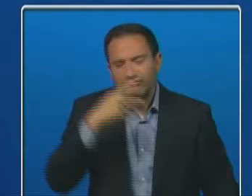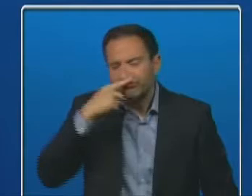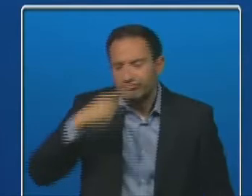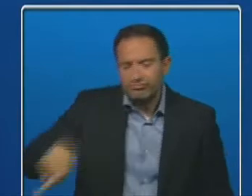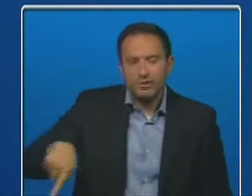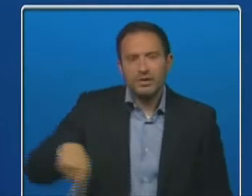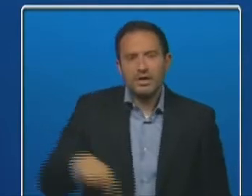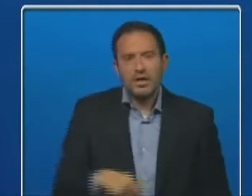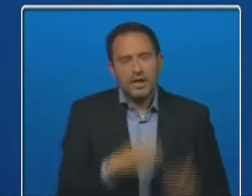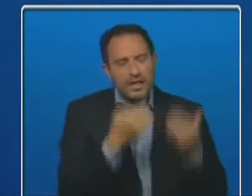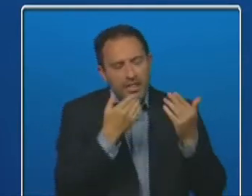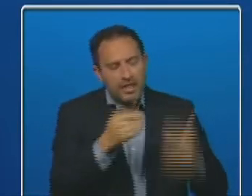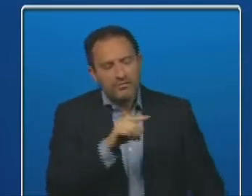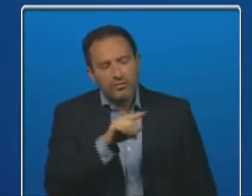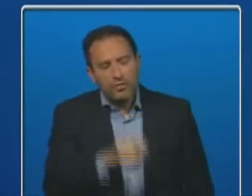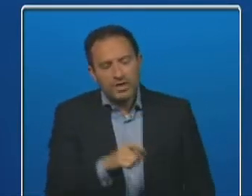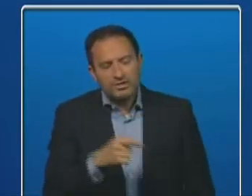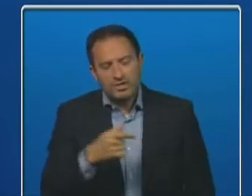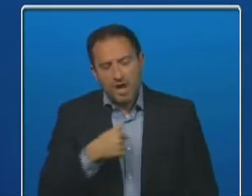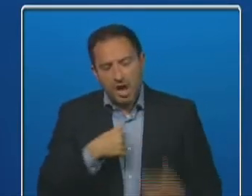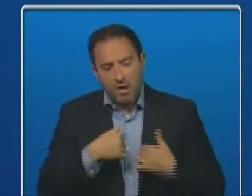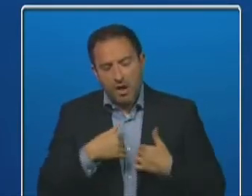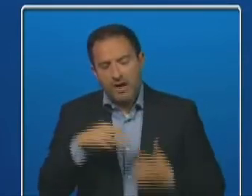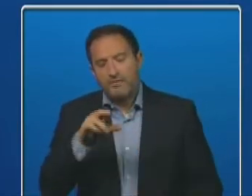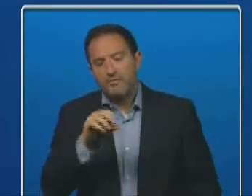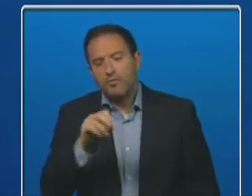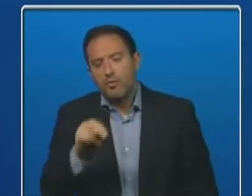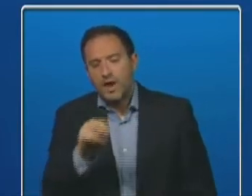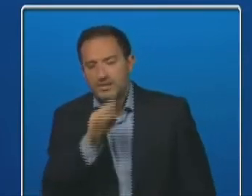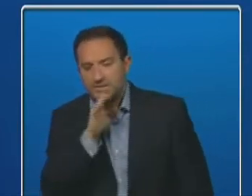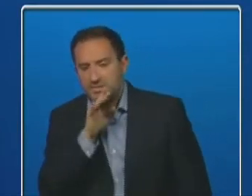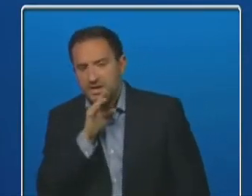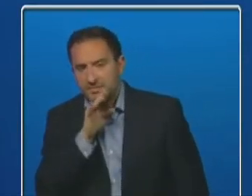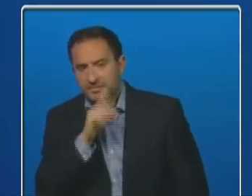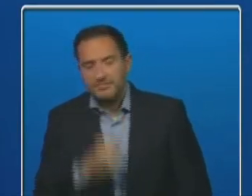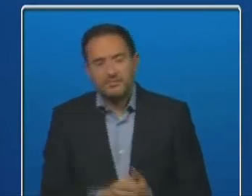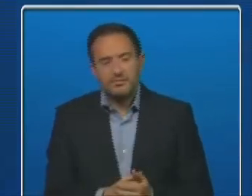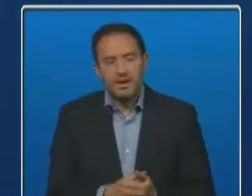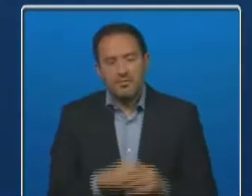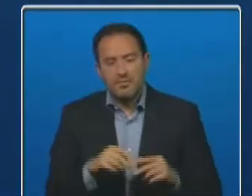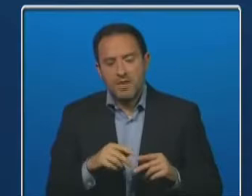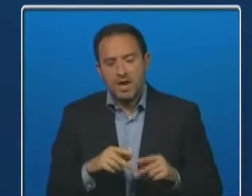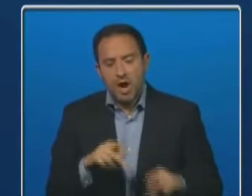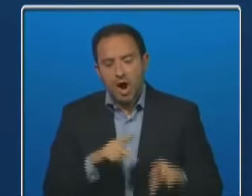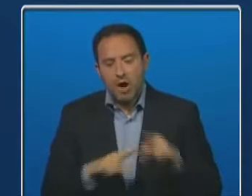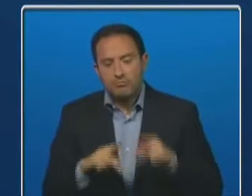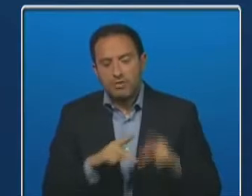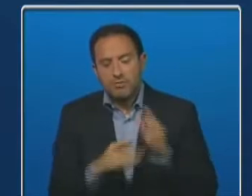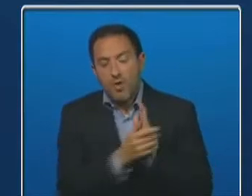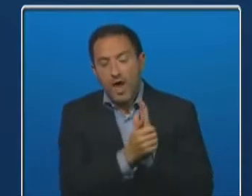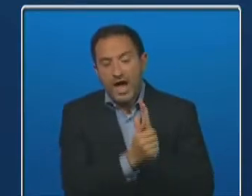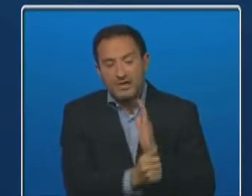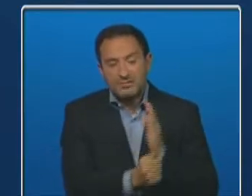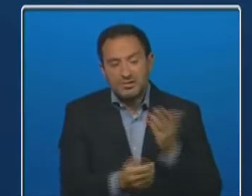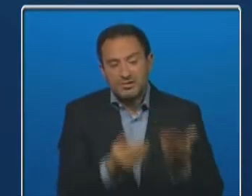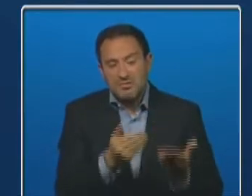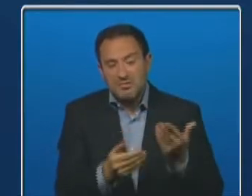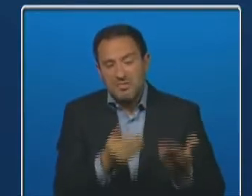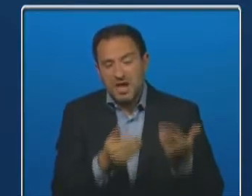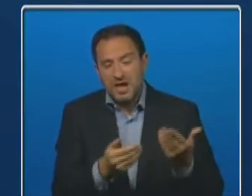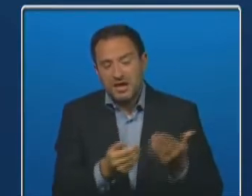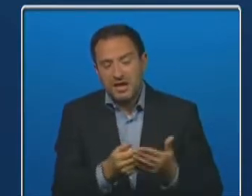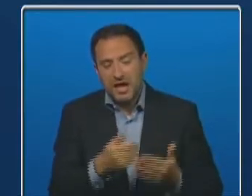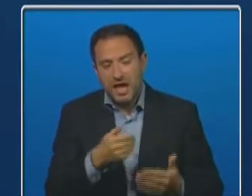Thanks for that question, Mike. I'm going to have Ron speak to that, but also knowing that our demographic experts might have some sound and